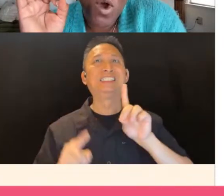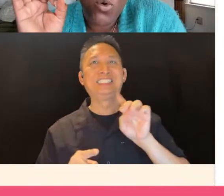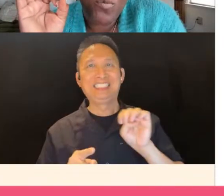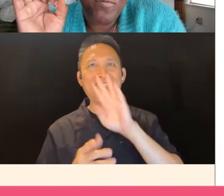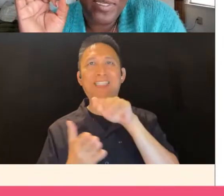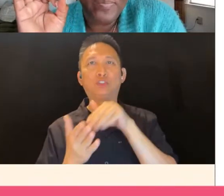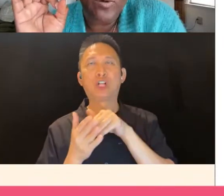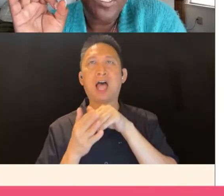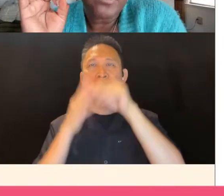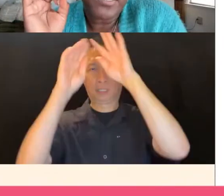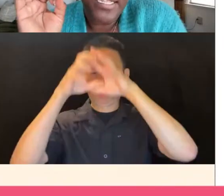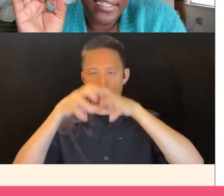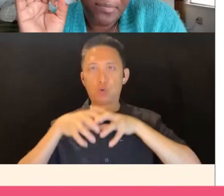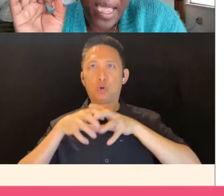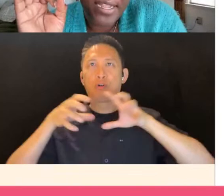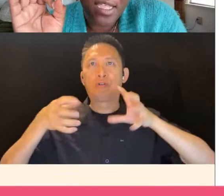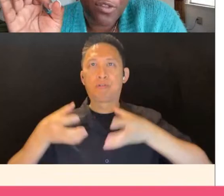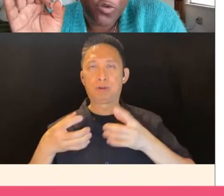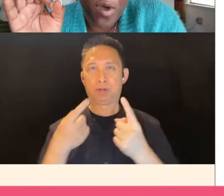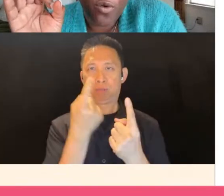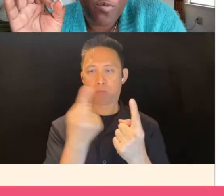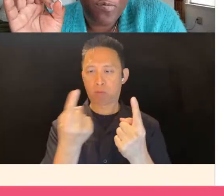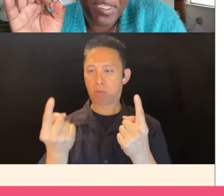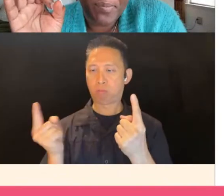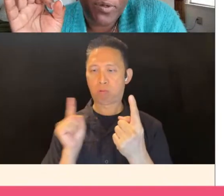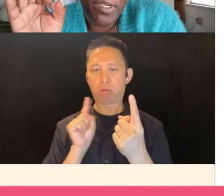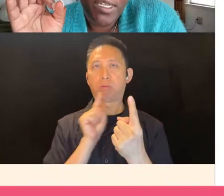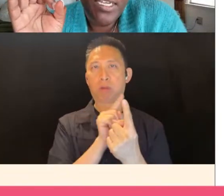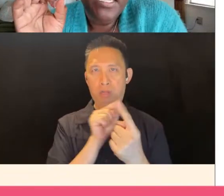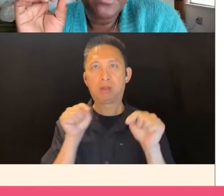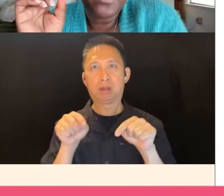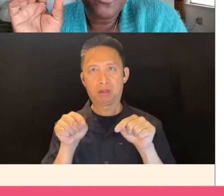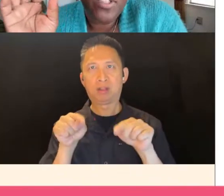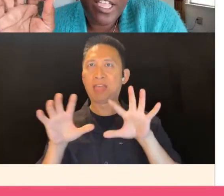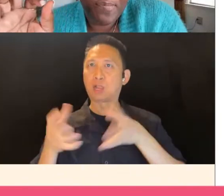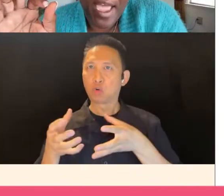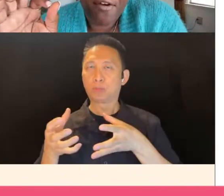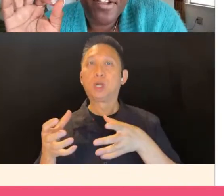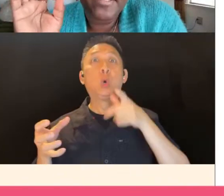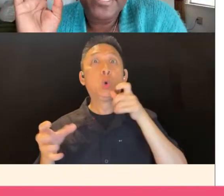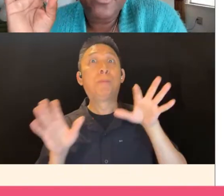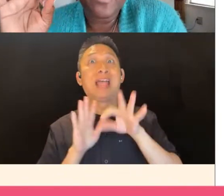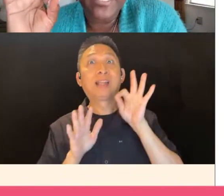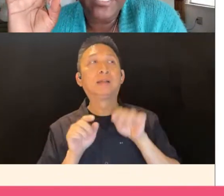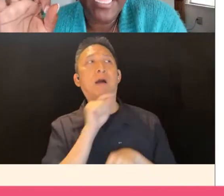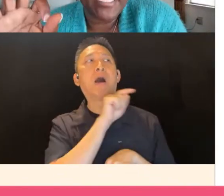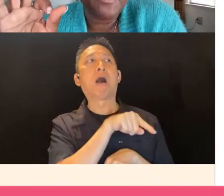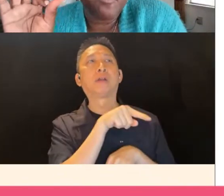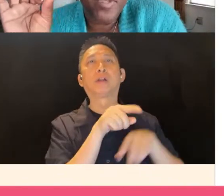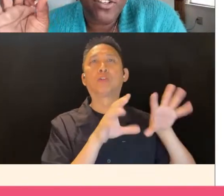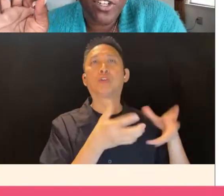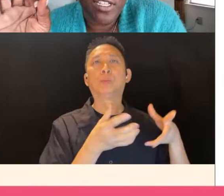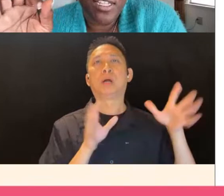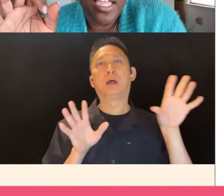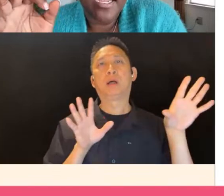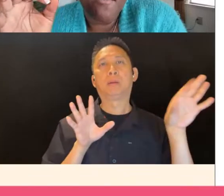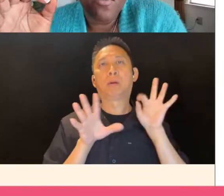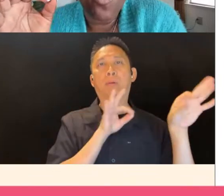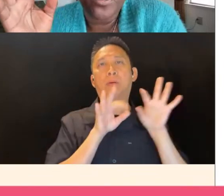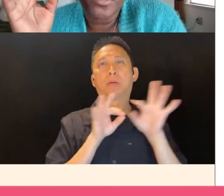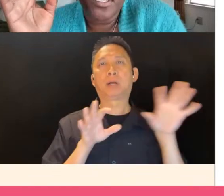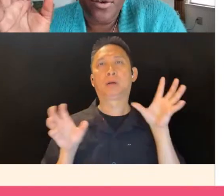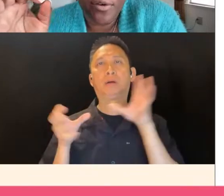one small group of people, selected by another small group of people. Decentralized power is that there is a collective mission